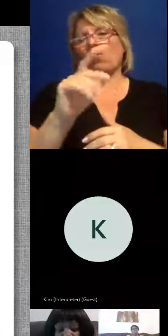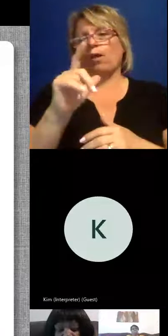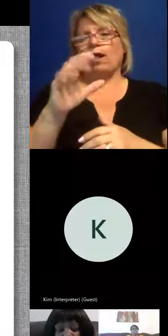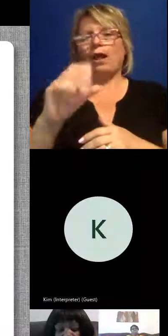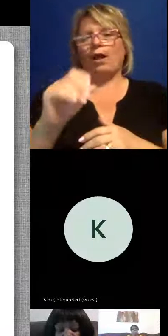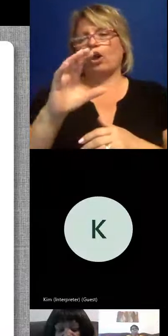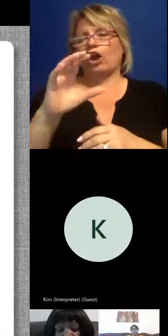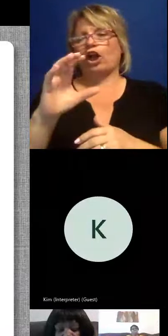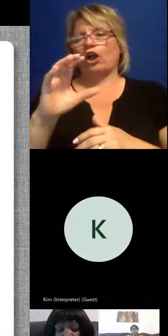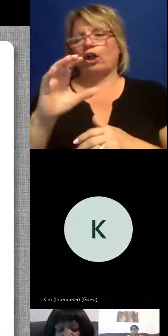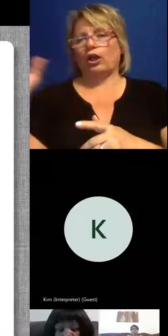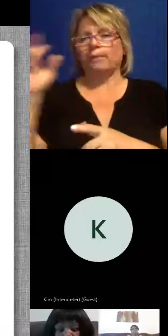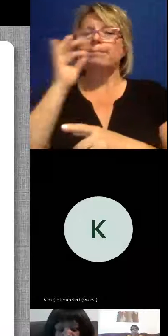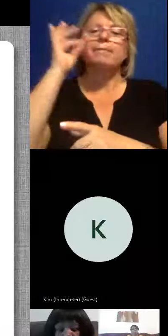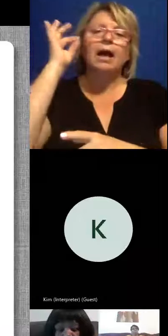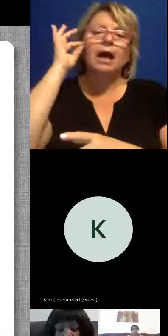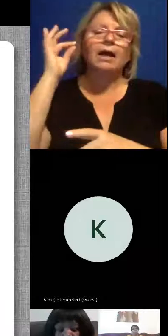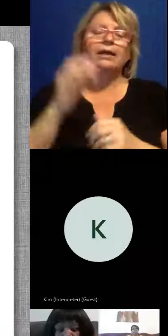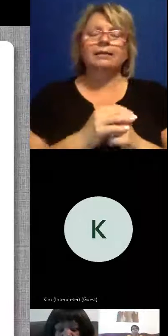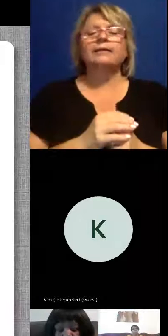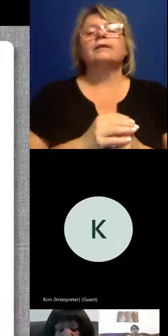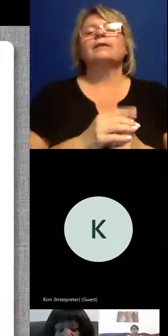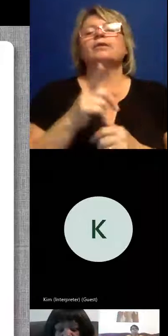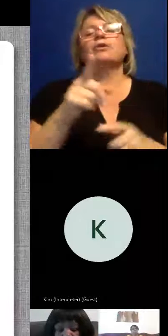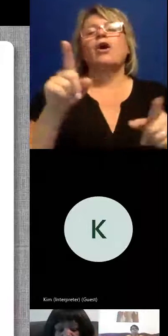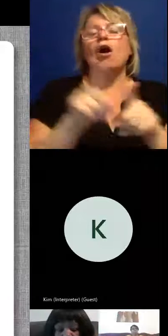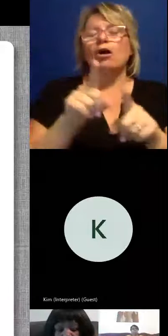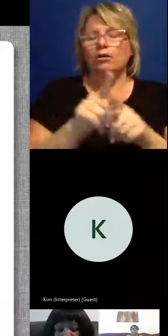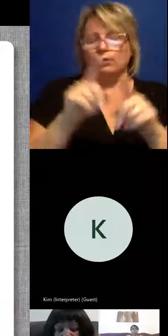office in Pontiac, and you can always